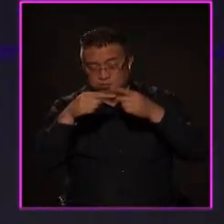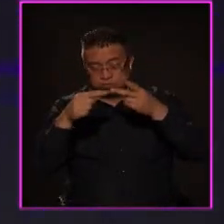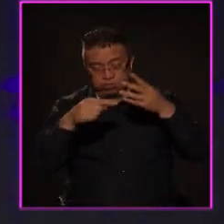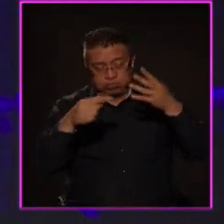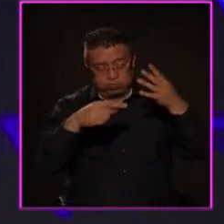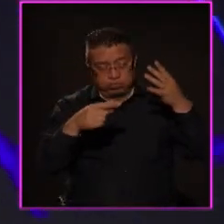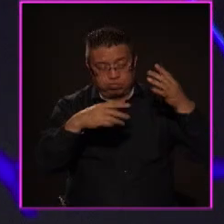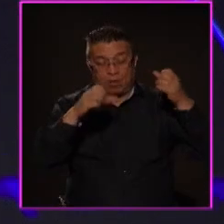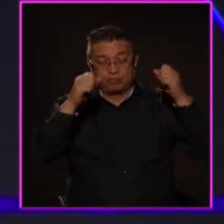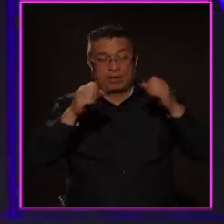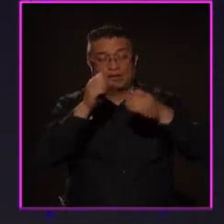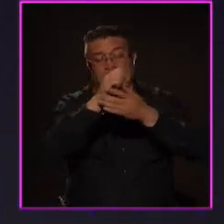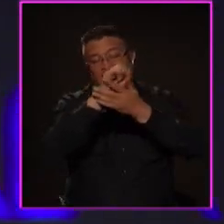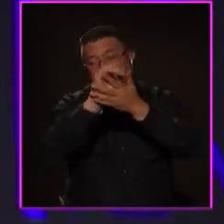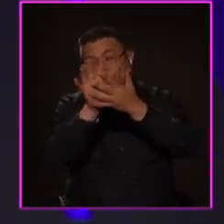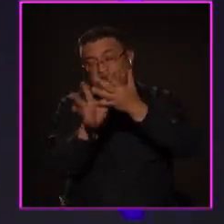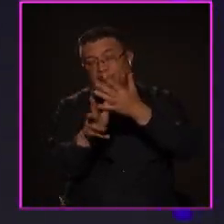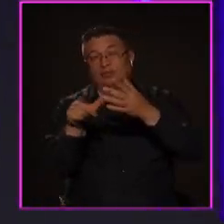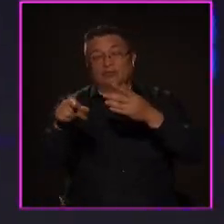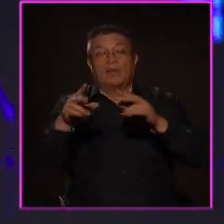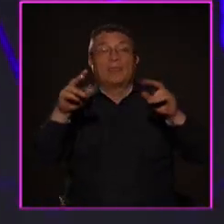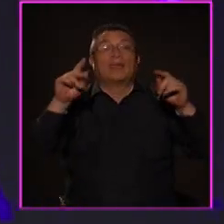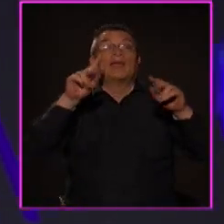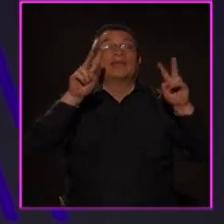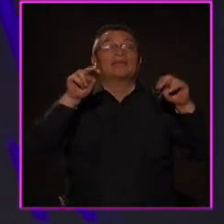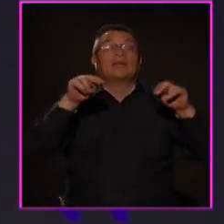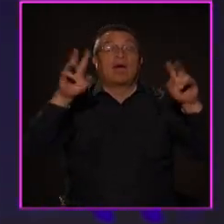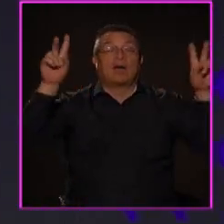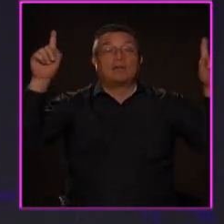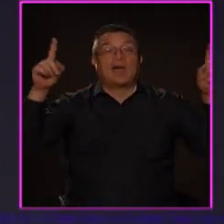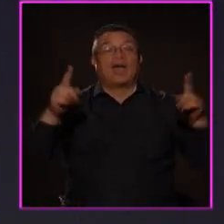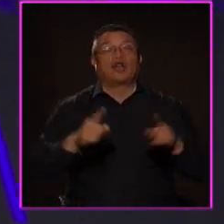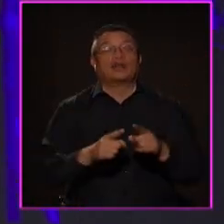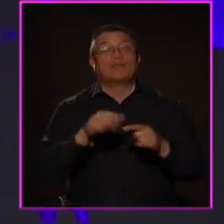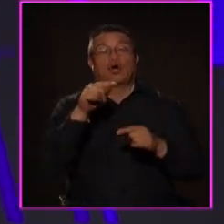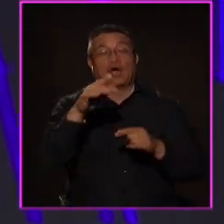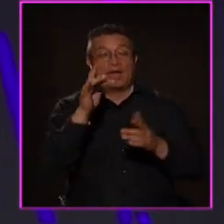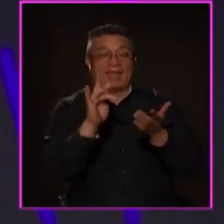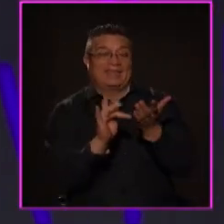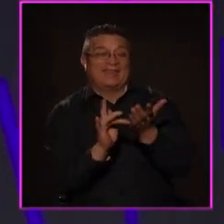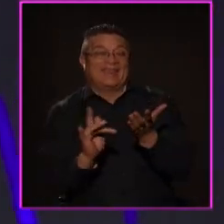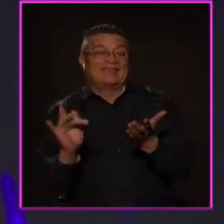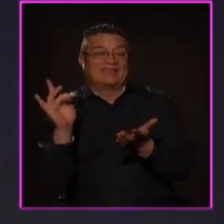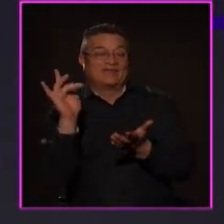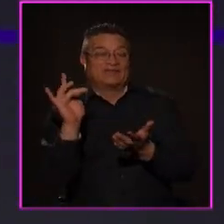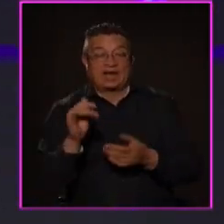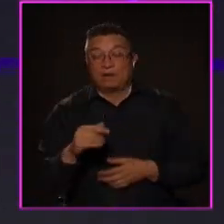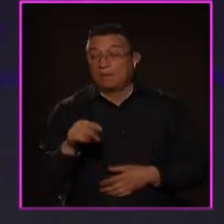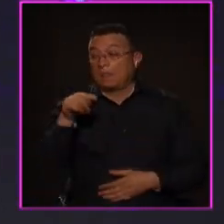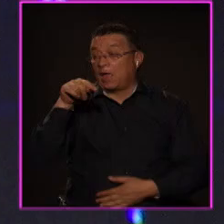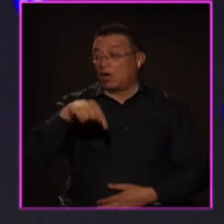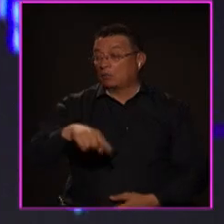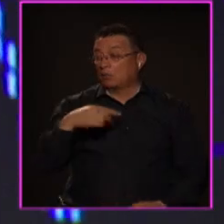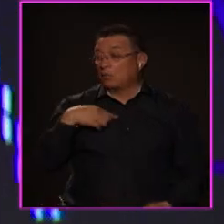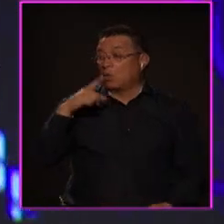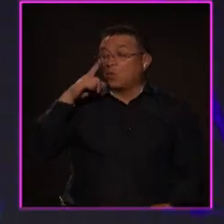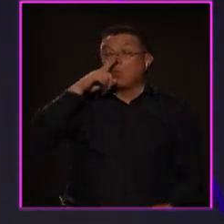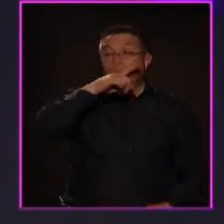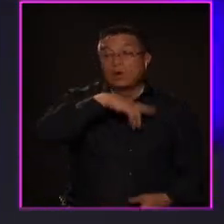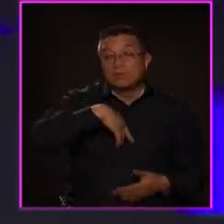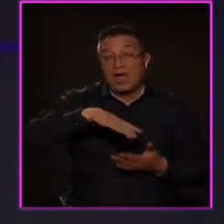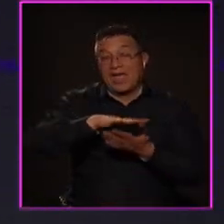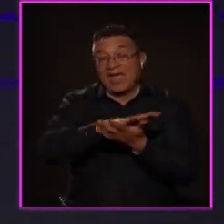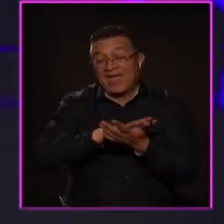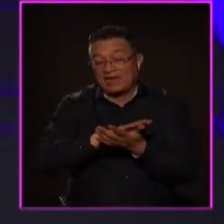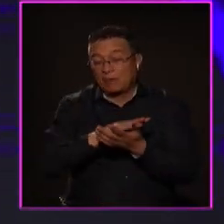AI algorithms now. And the last example that I will give, it's the generative AI systems now